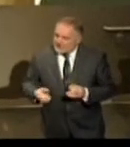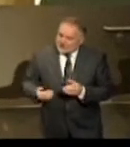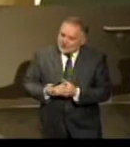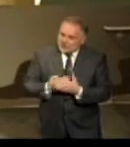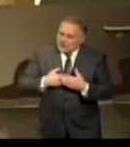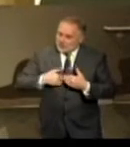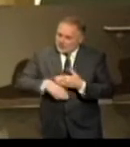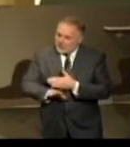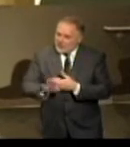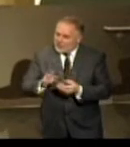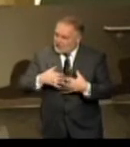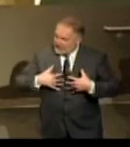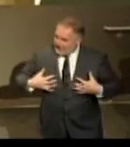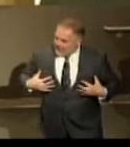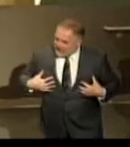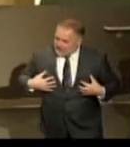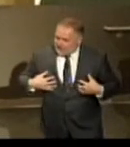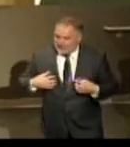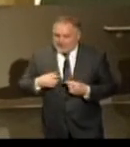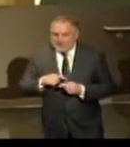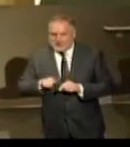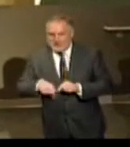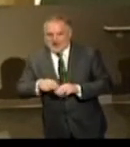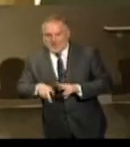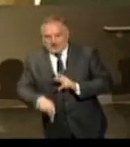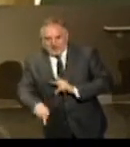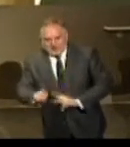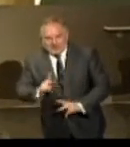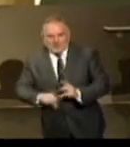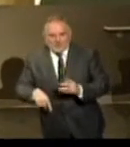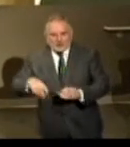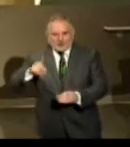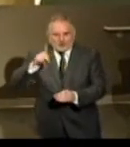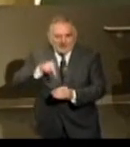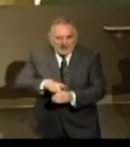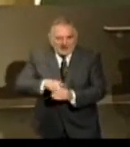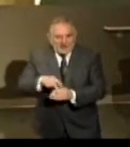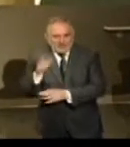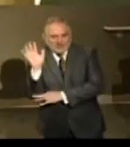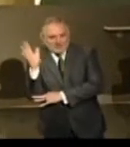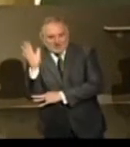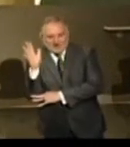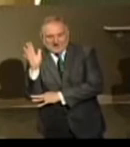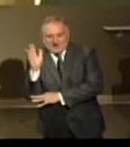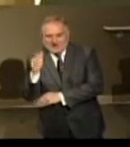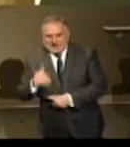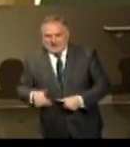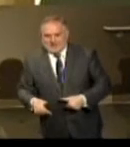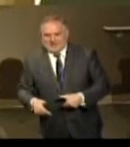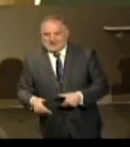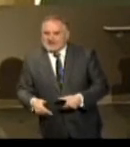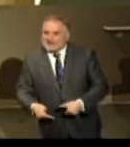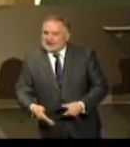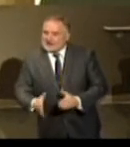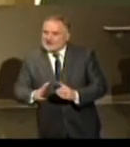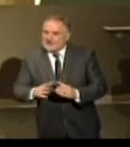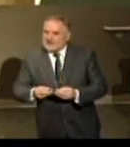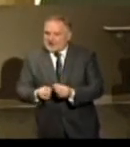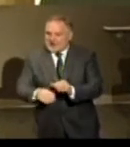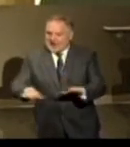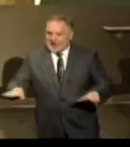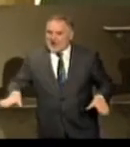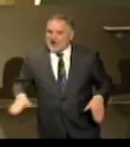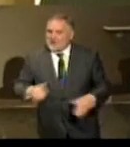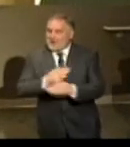animals, about people, about plants, about trees. And he said, why don't you let your land rest 1 year